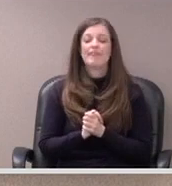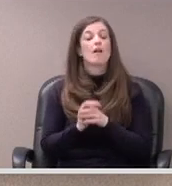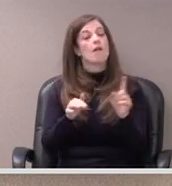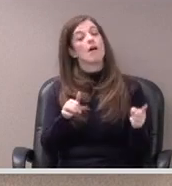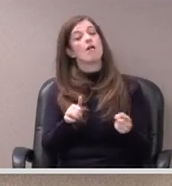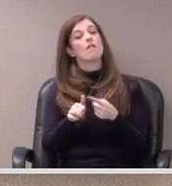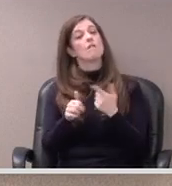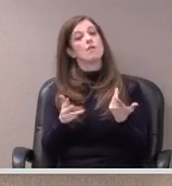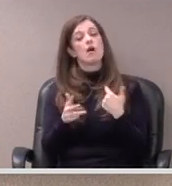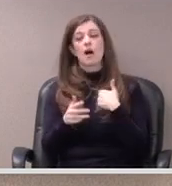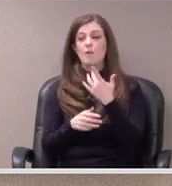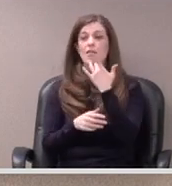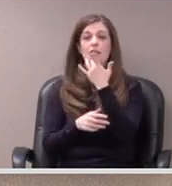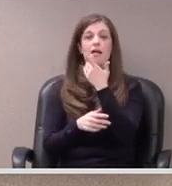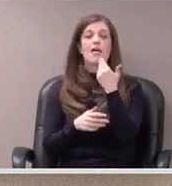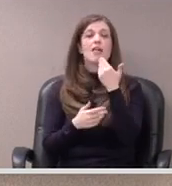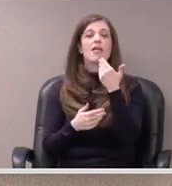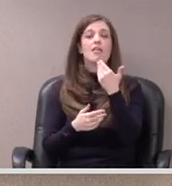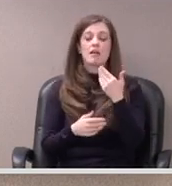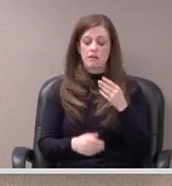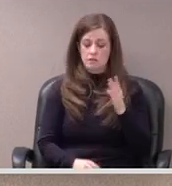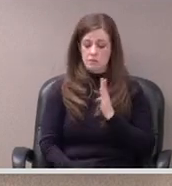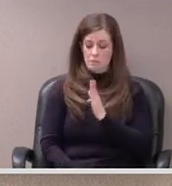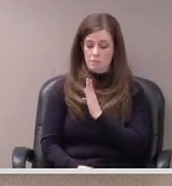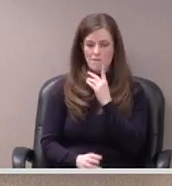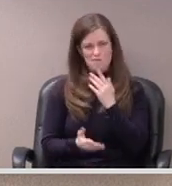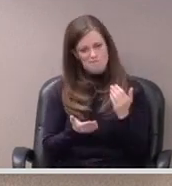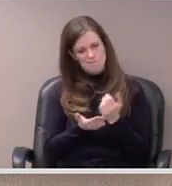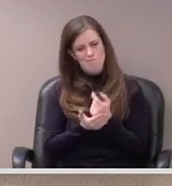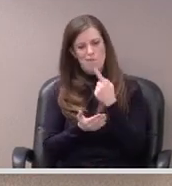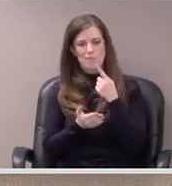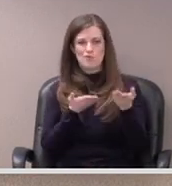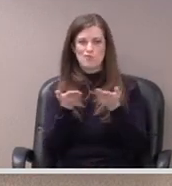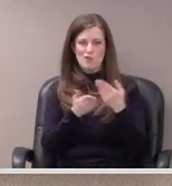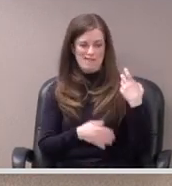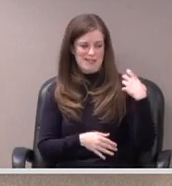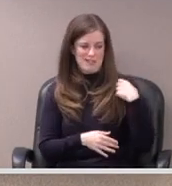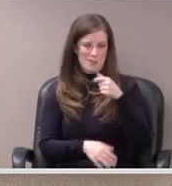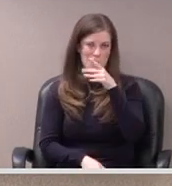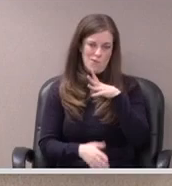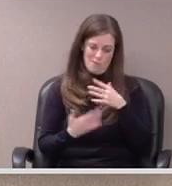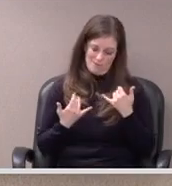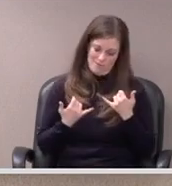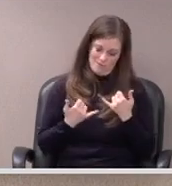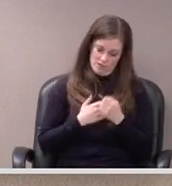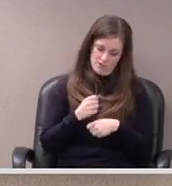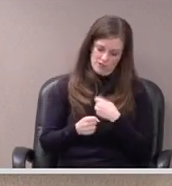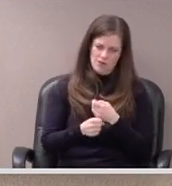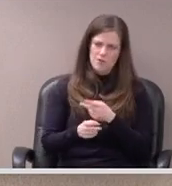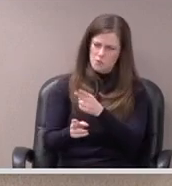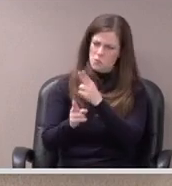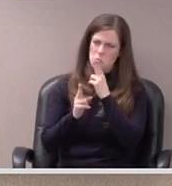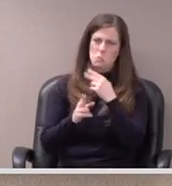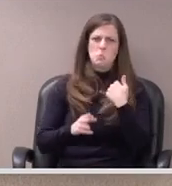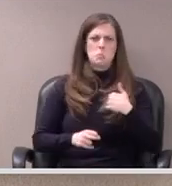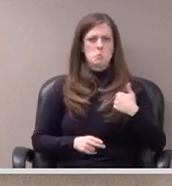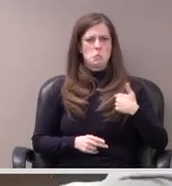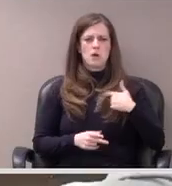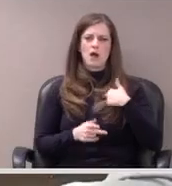First of all, I would like to thank the board for the opportunity to serve as the chairwoman this year. It is an honor, and I